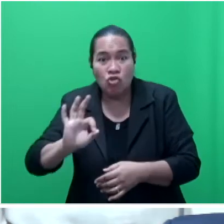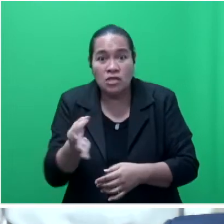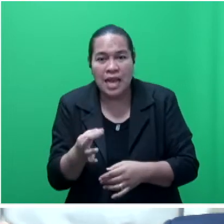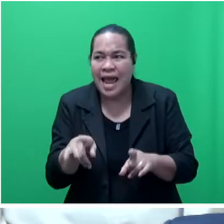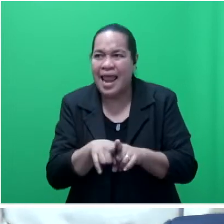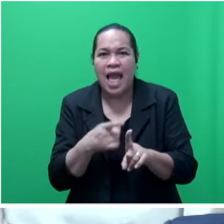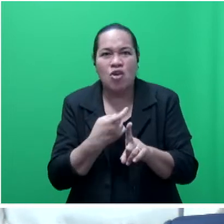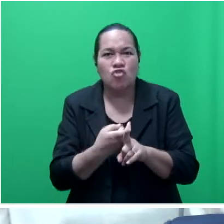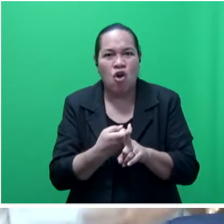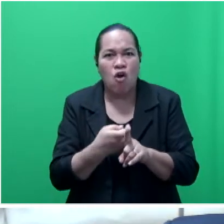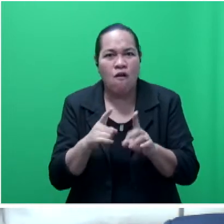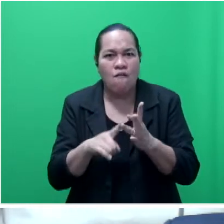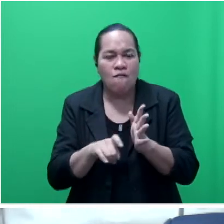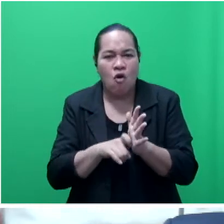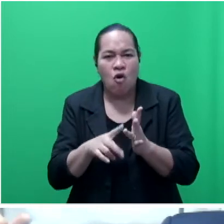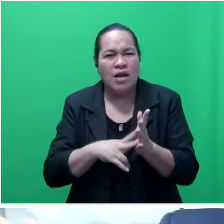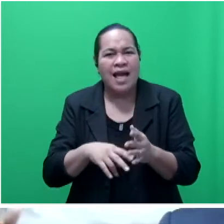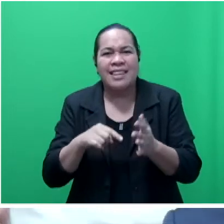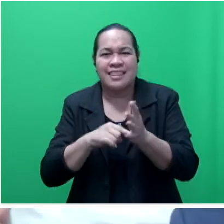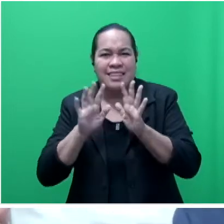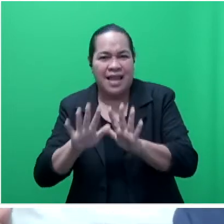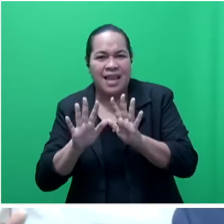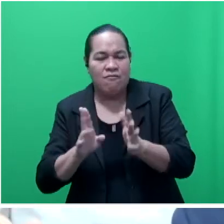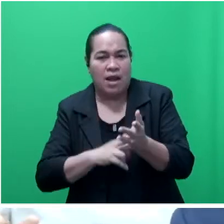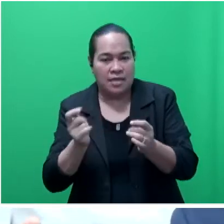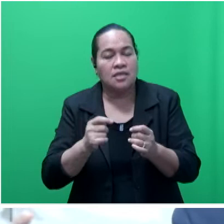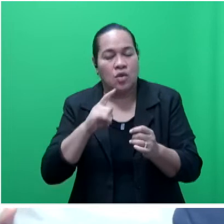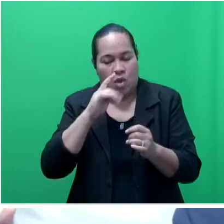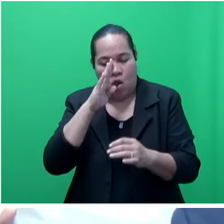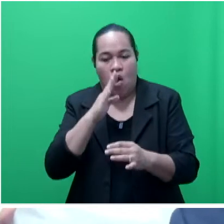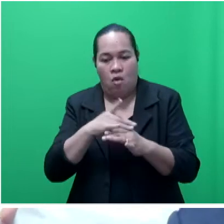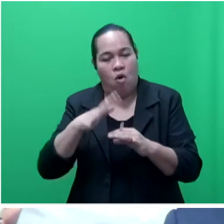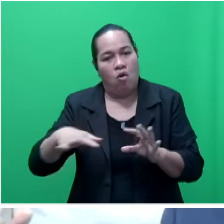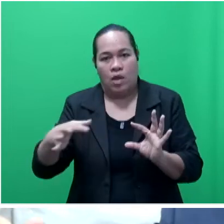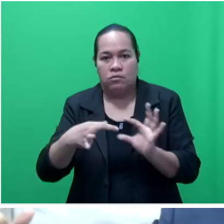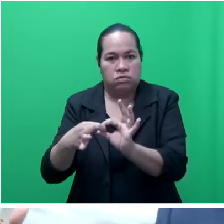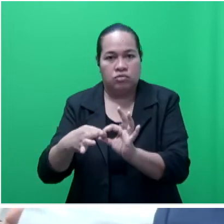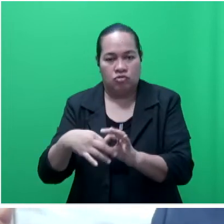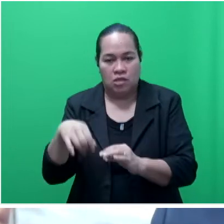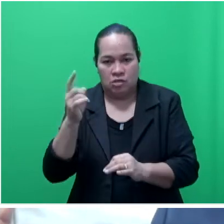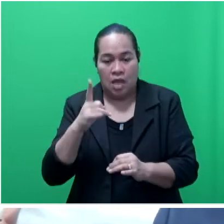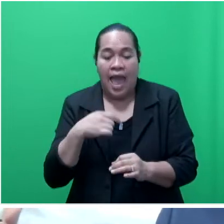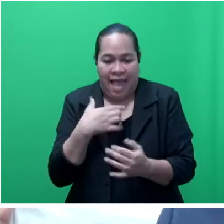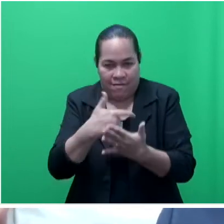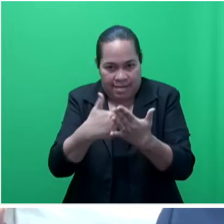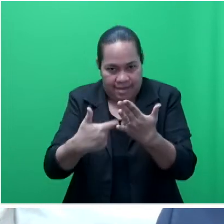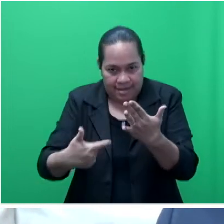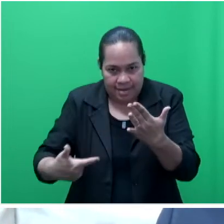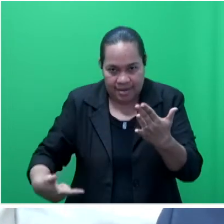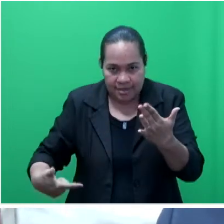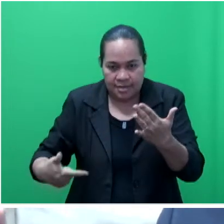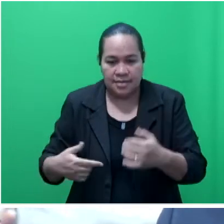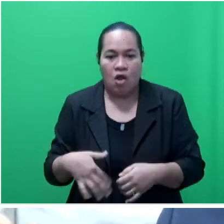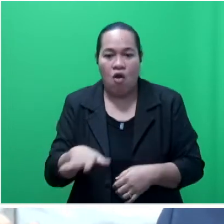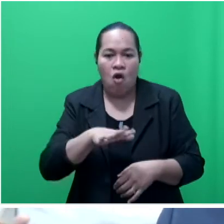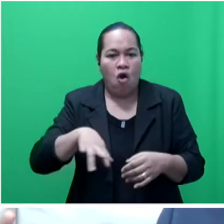as Korovo, Tailevu, Namosi, Naitasiri, and Serua will also be connected to the grid. I've got a list of all of these